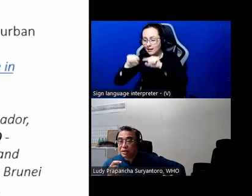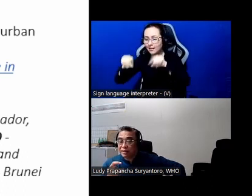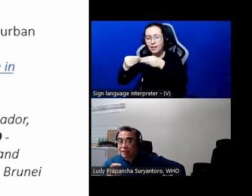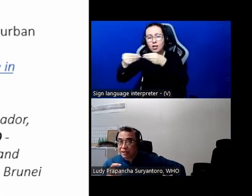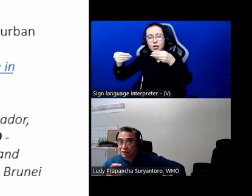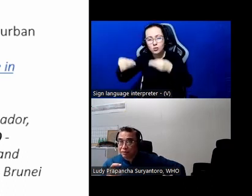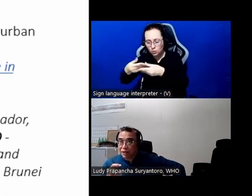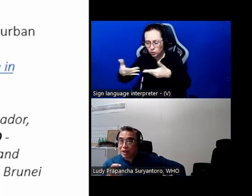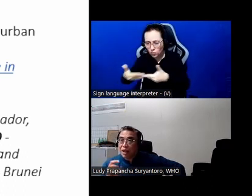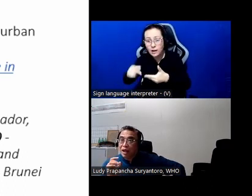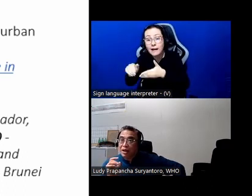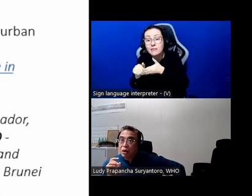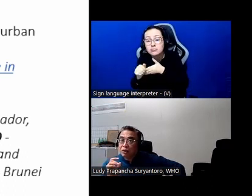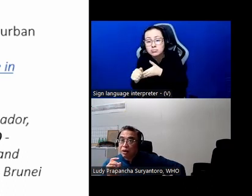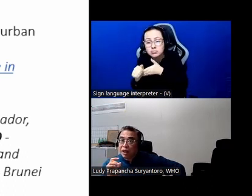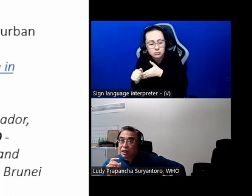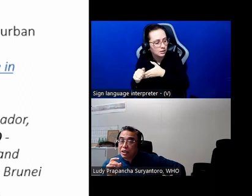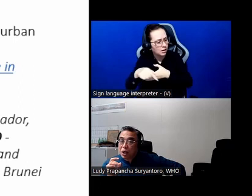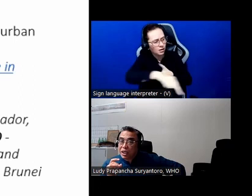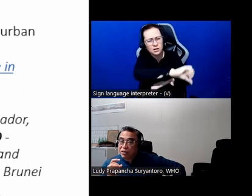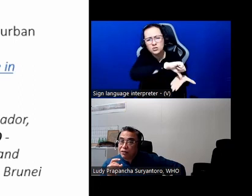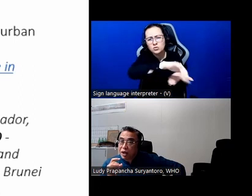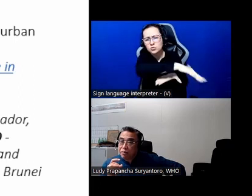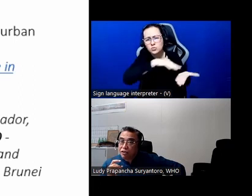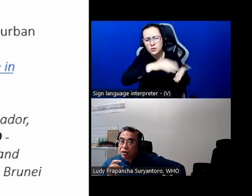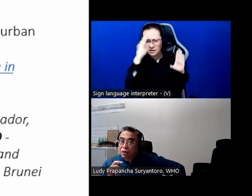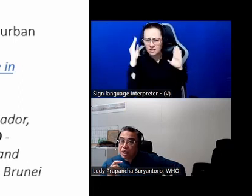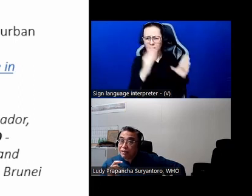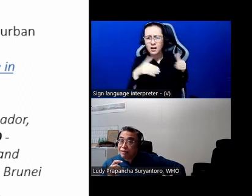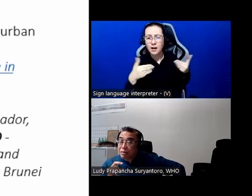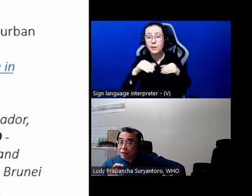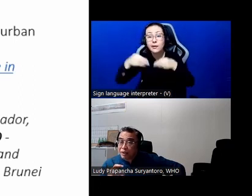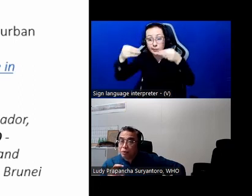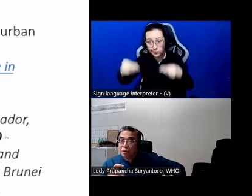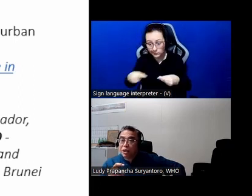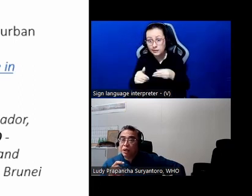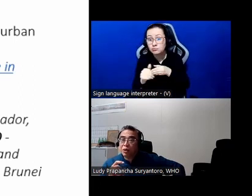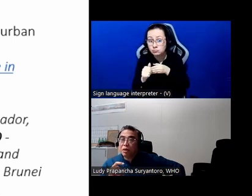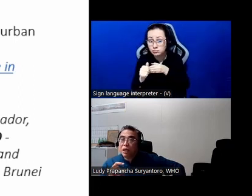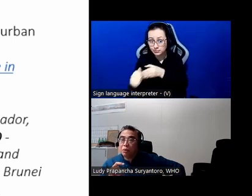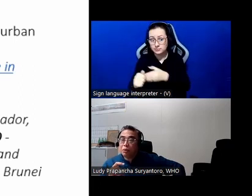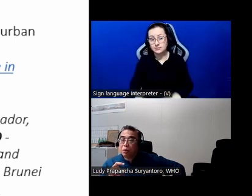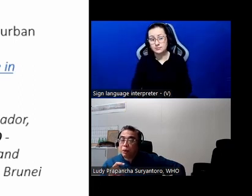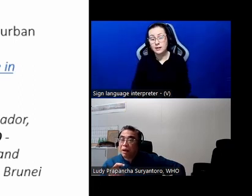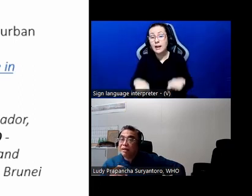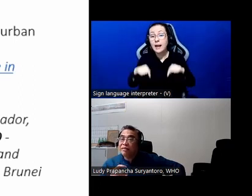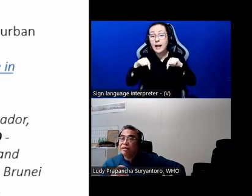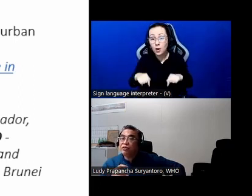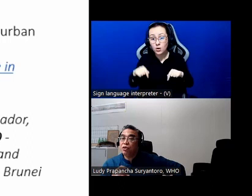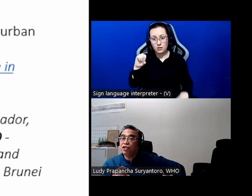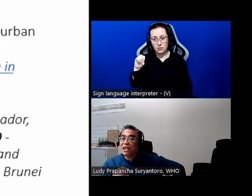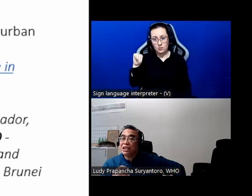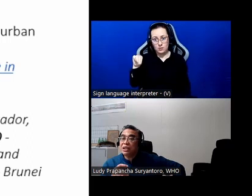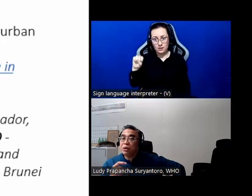and urban settings. Now, in the context of WHO Assembly, we normally, when we pass